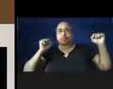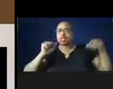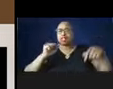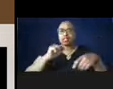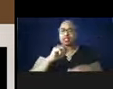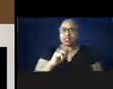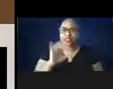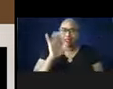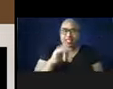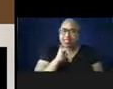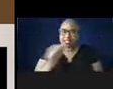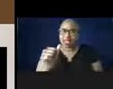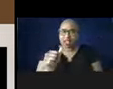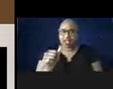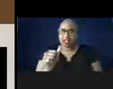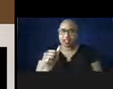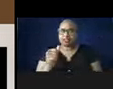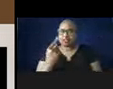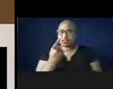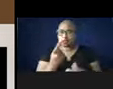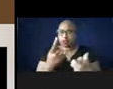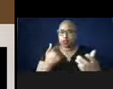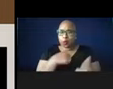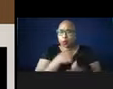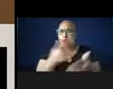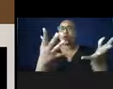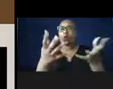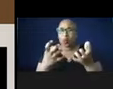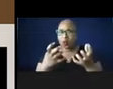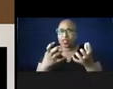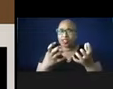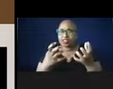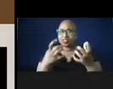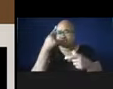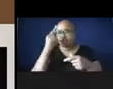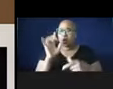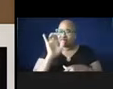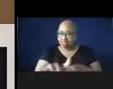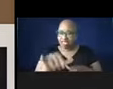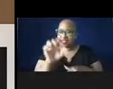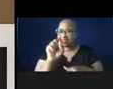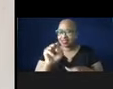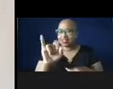Historic Site. So therefore they wouldn't be considered.